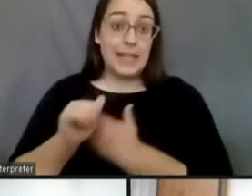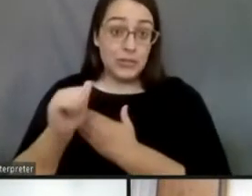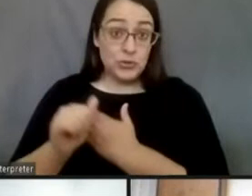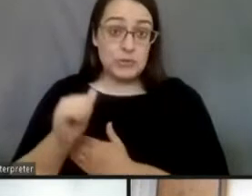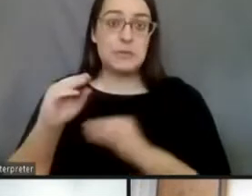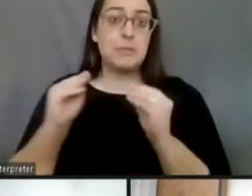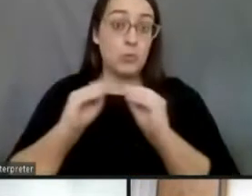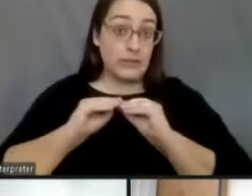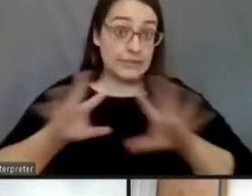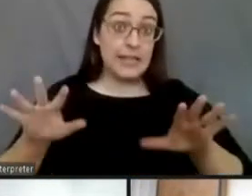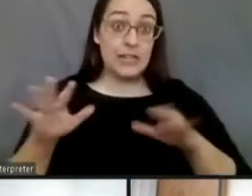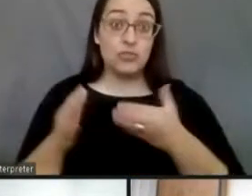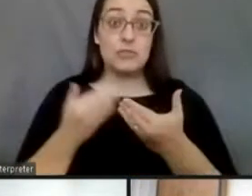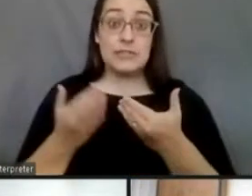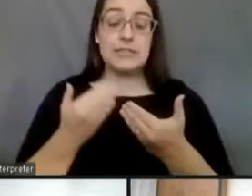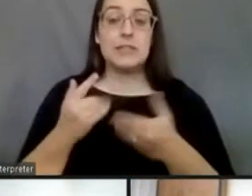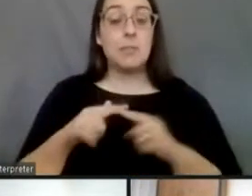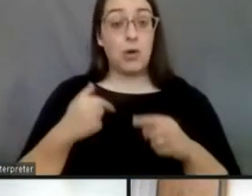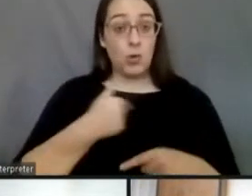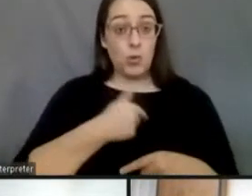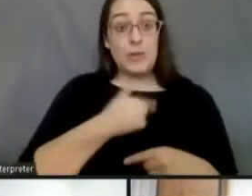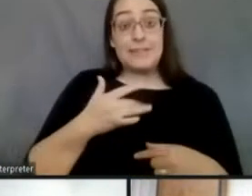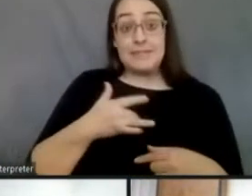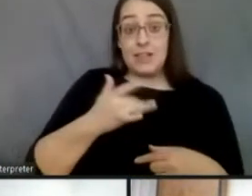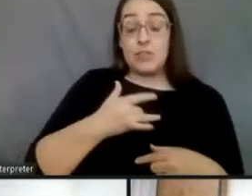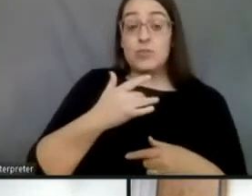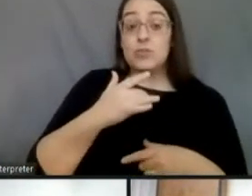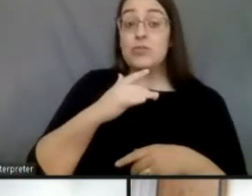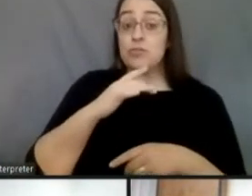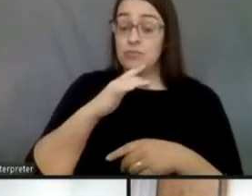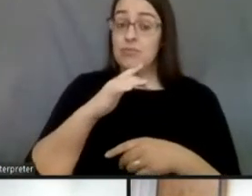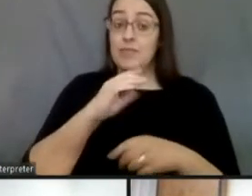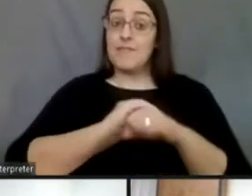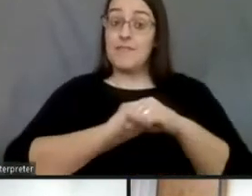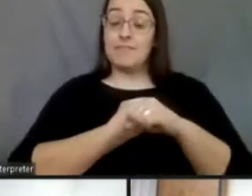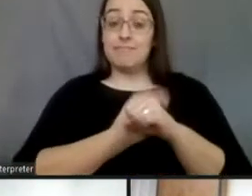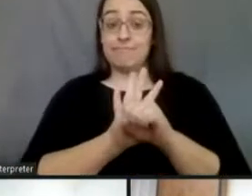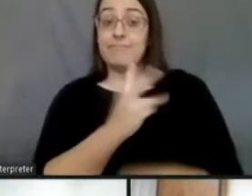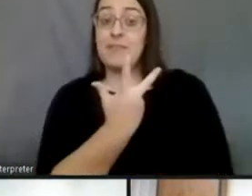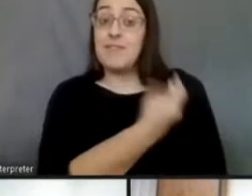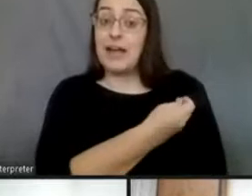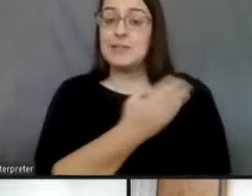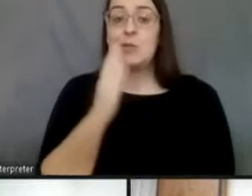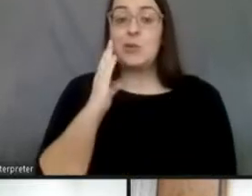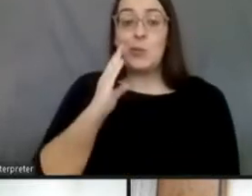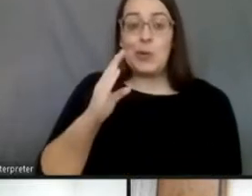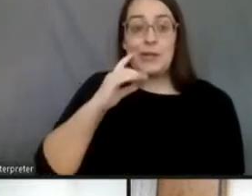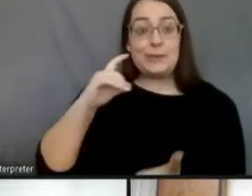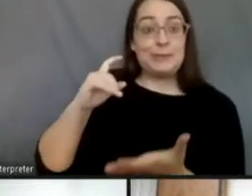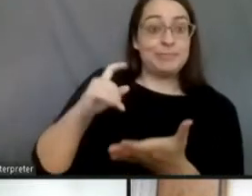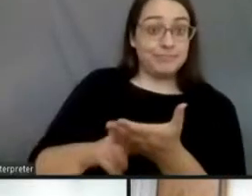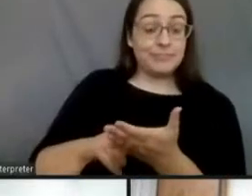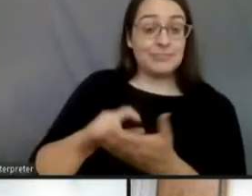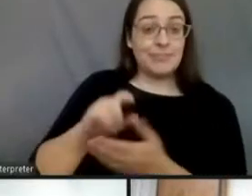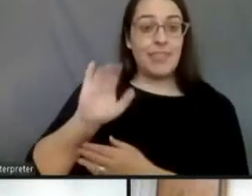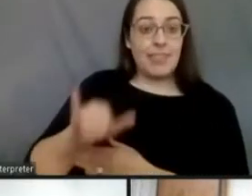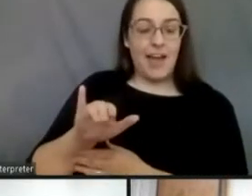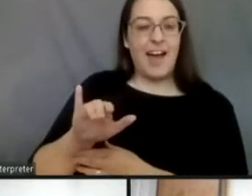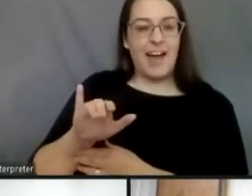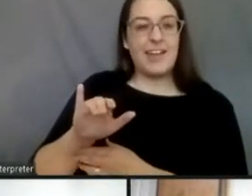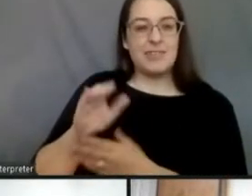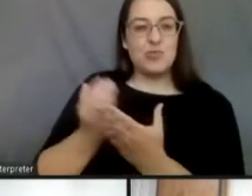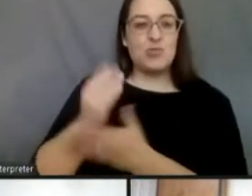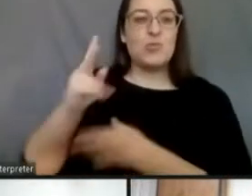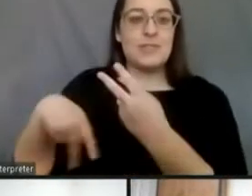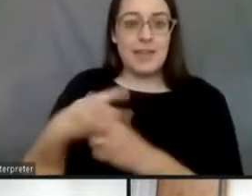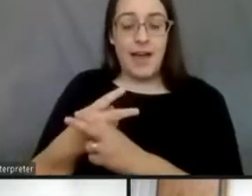do believe that the vaccine does recognize that UK variant. Now that's not necessarily true for the South African variant, where there's concern